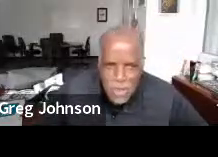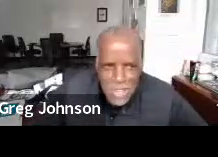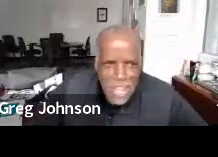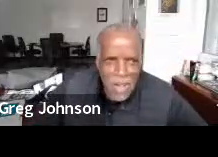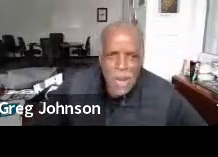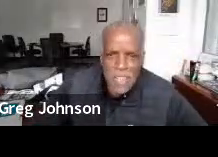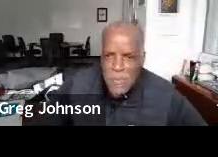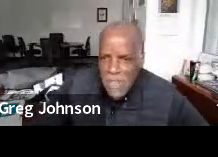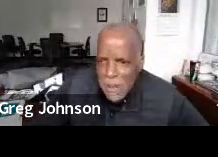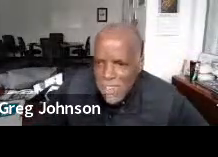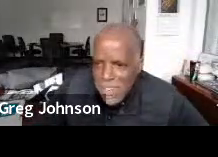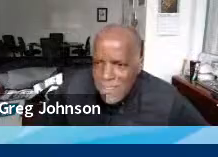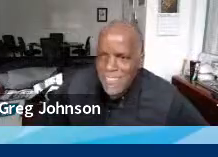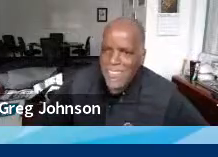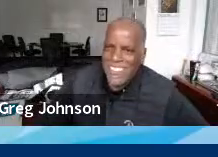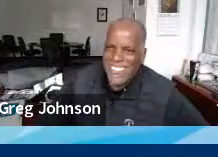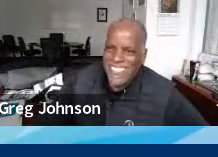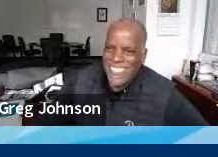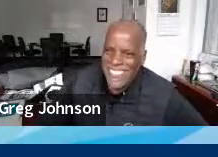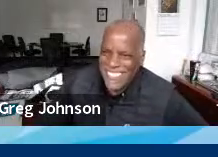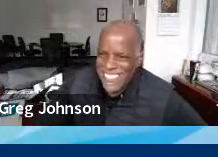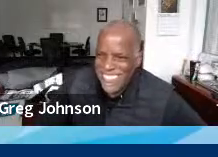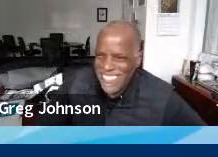Lynn, did you say always beloved?